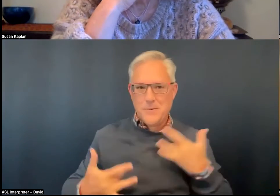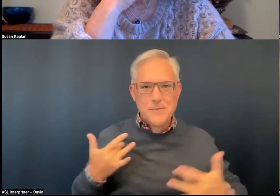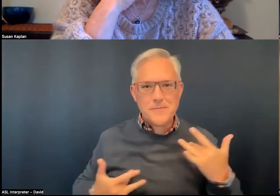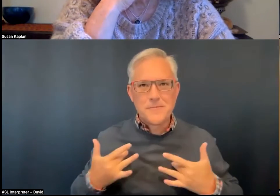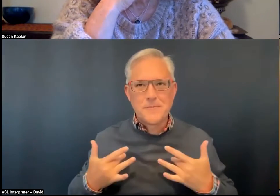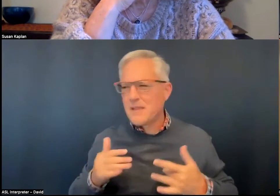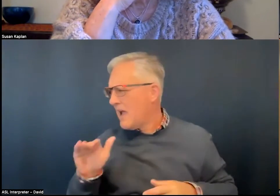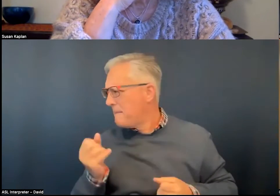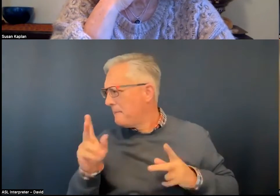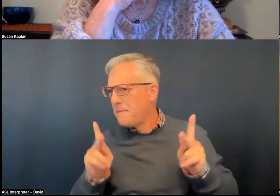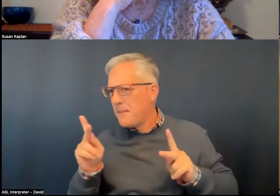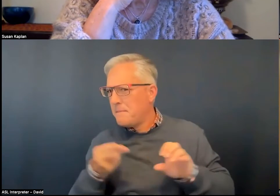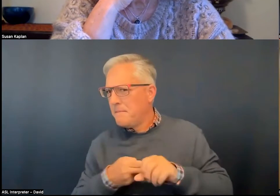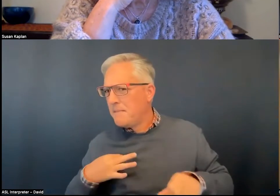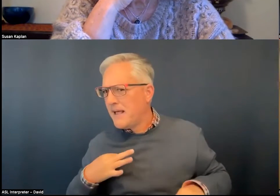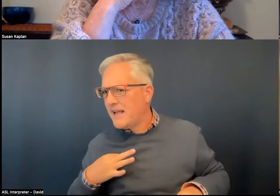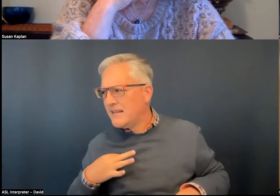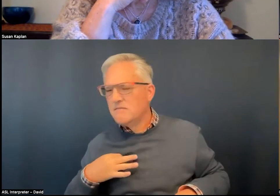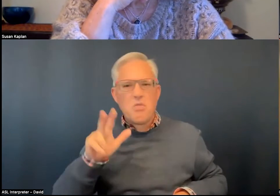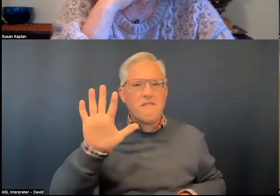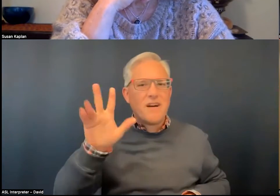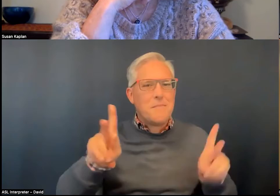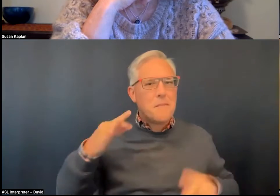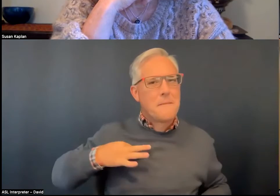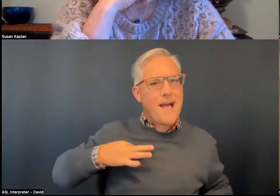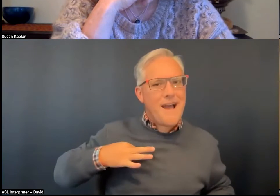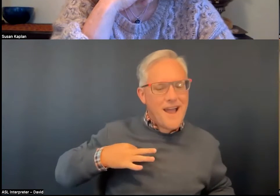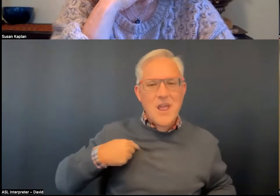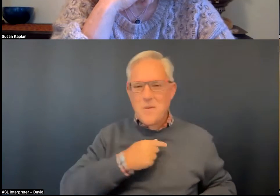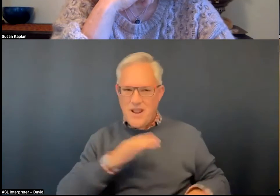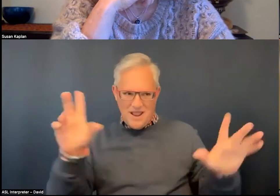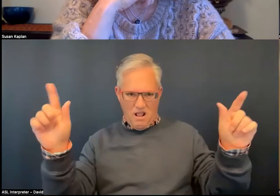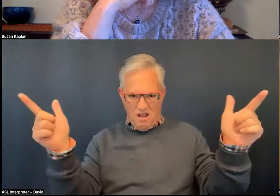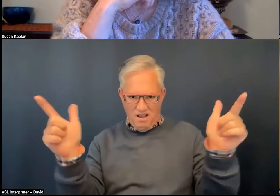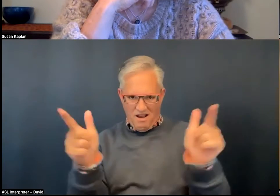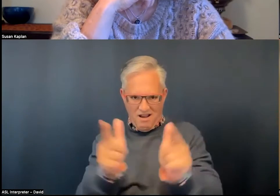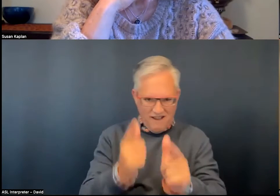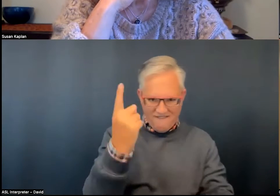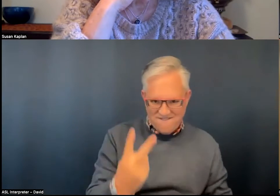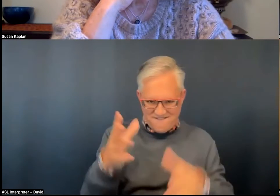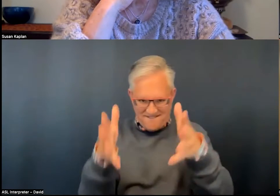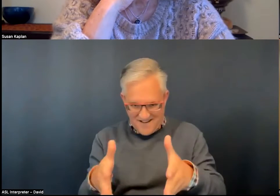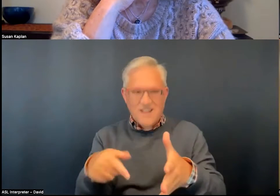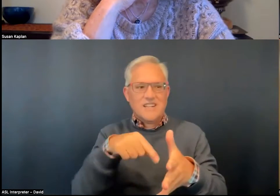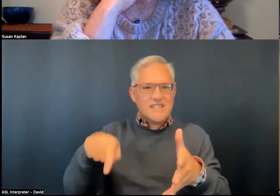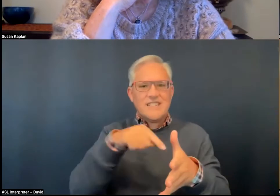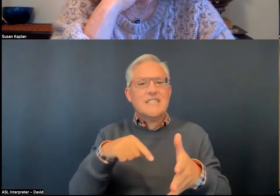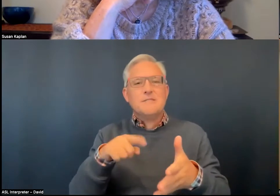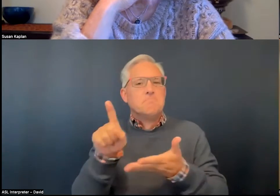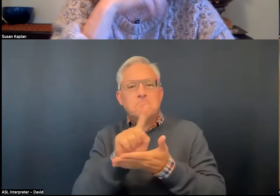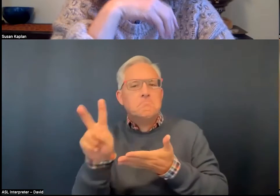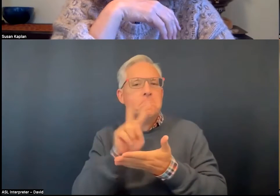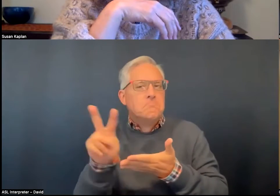many applicants? About 35. We narrowed it to about half, and now hopefully in the next few weeks we